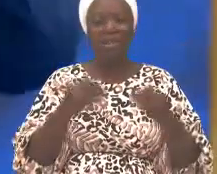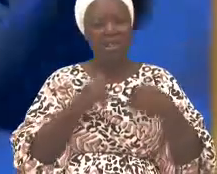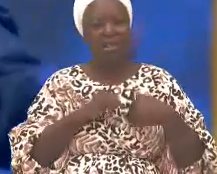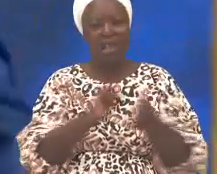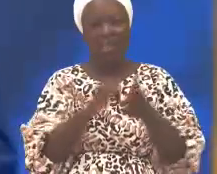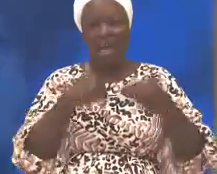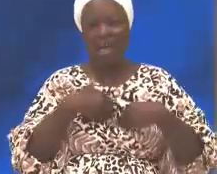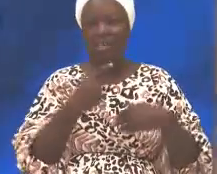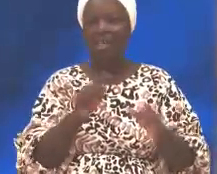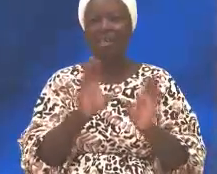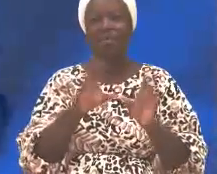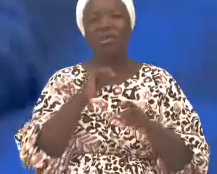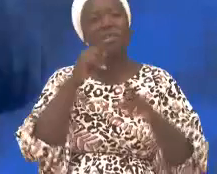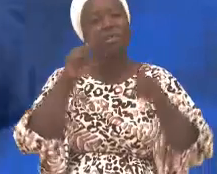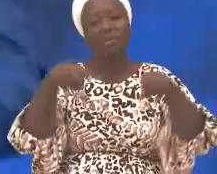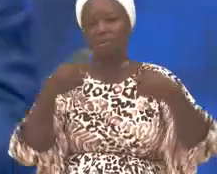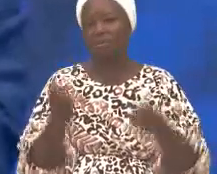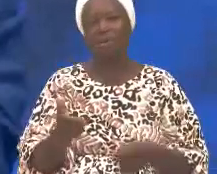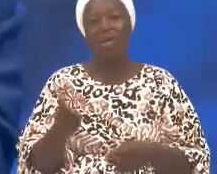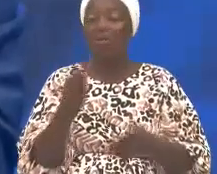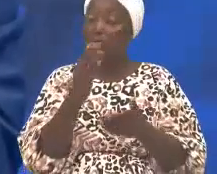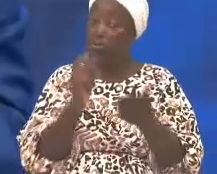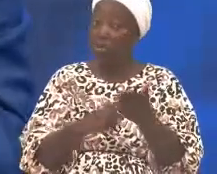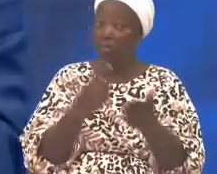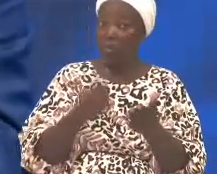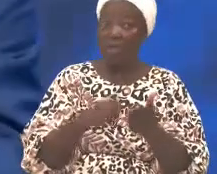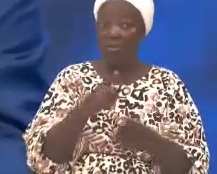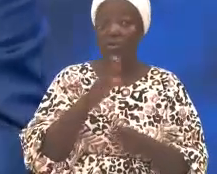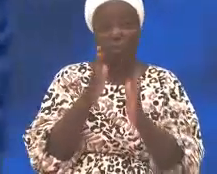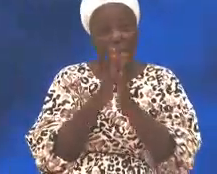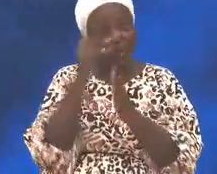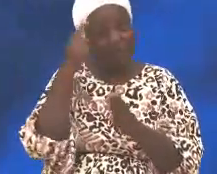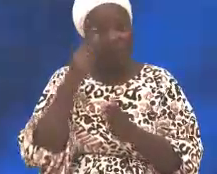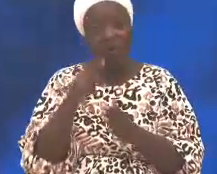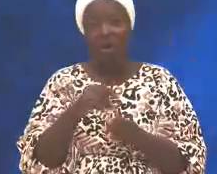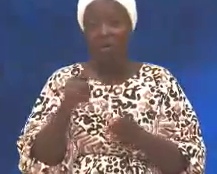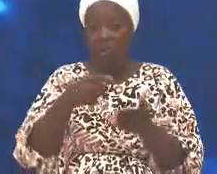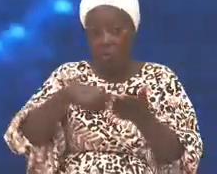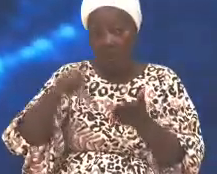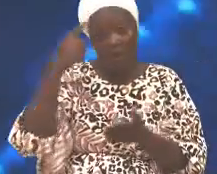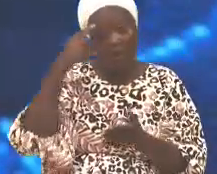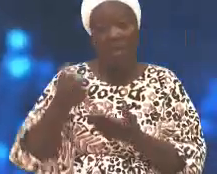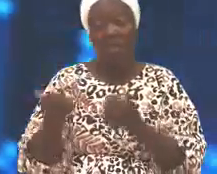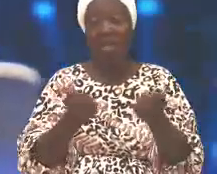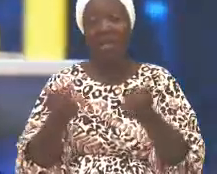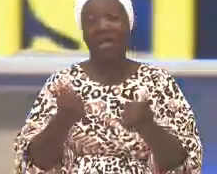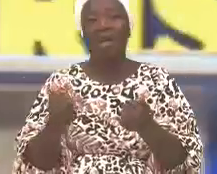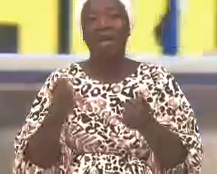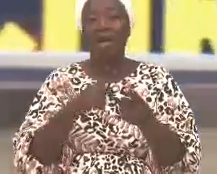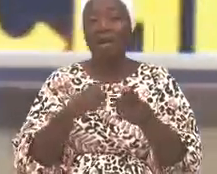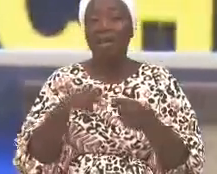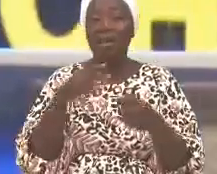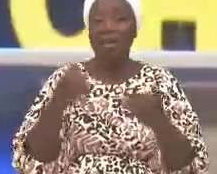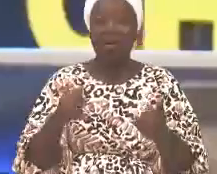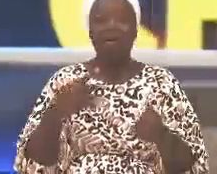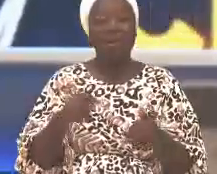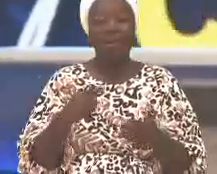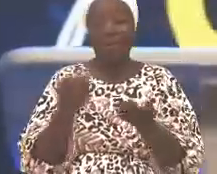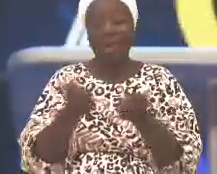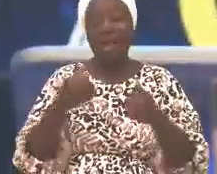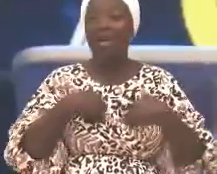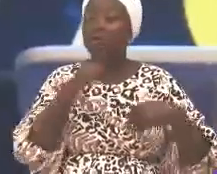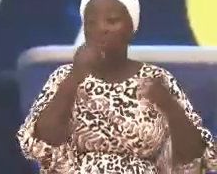certificate is gone. Sometimes you pay for a car, somebody there. And then the car has not come.